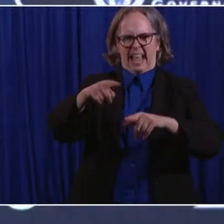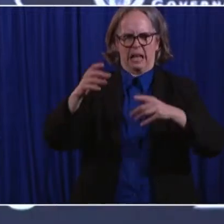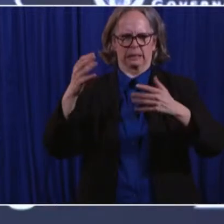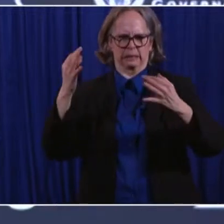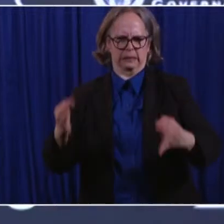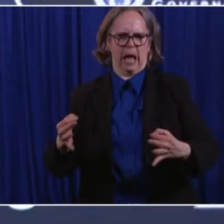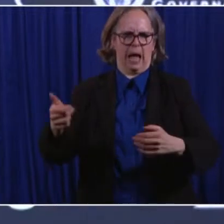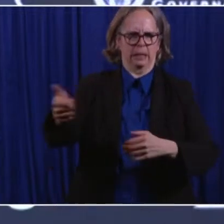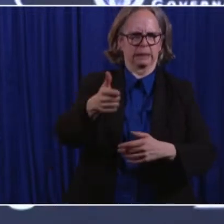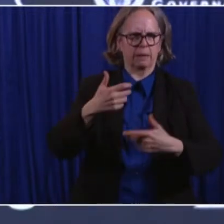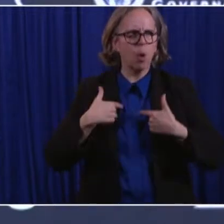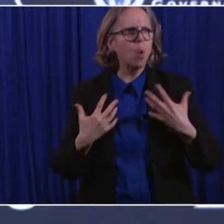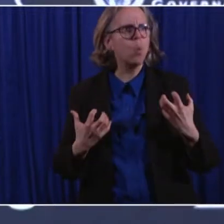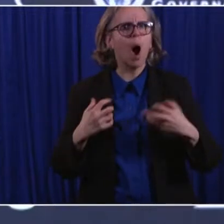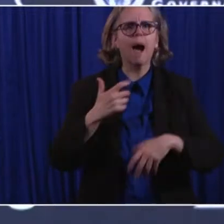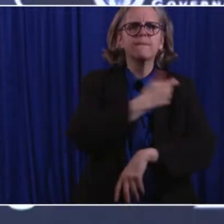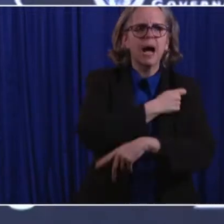group,